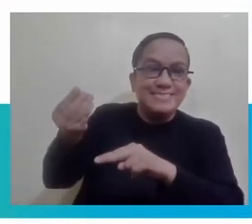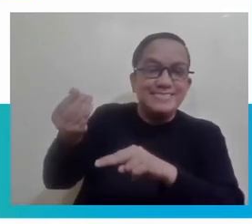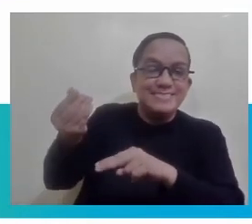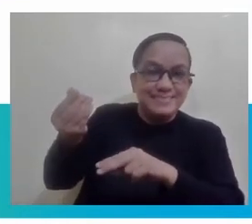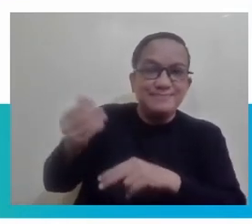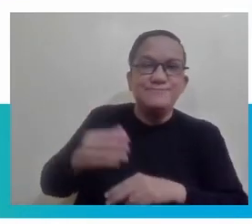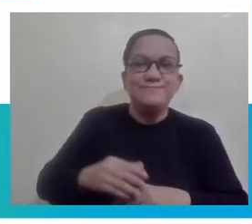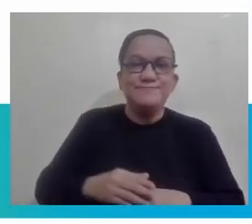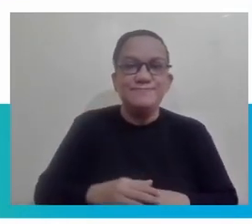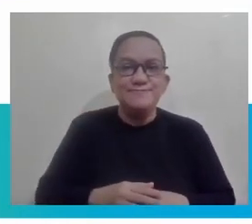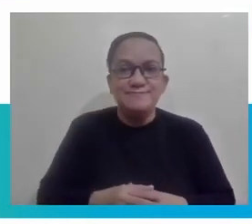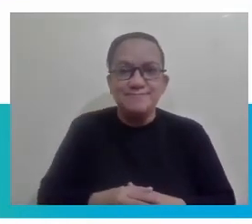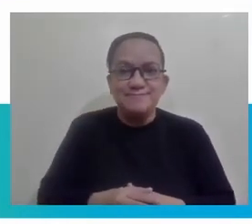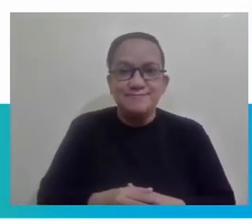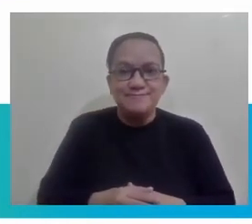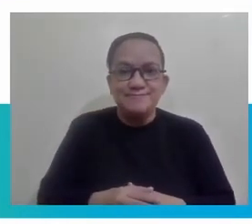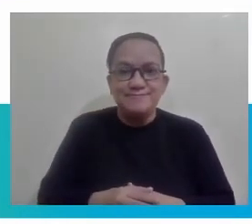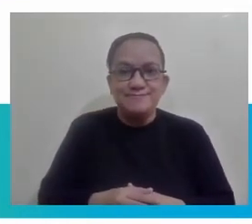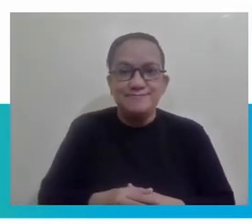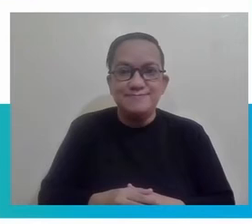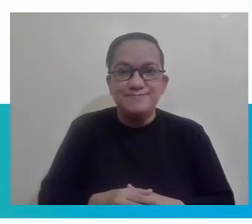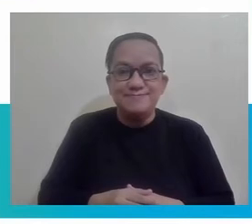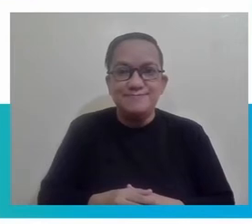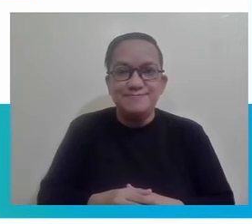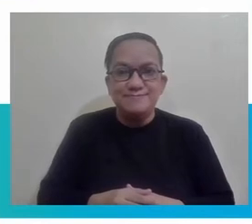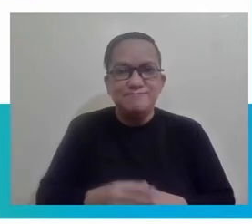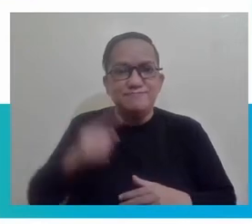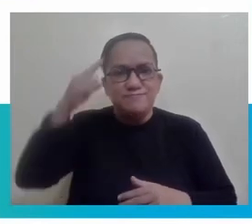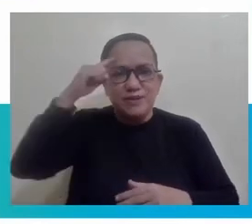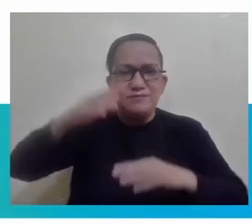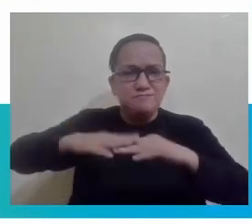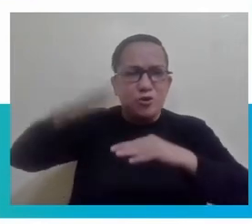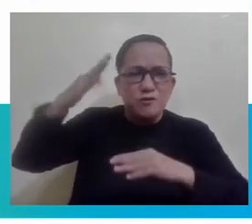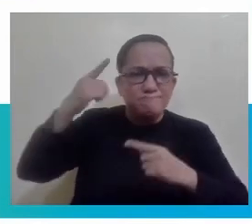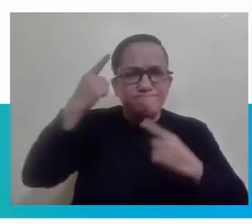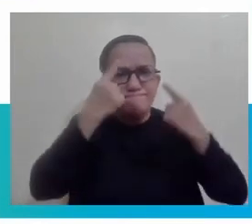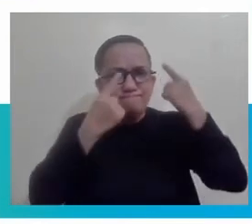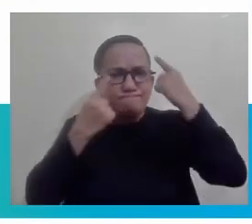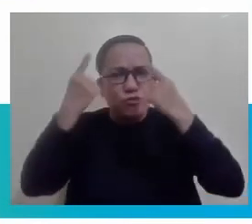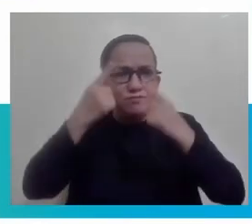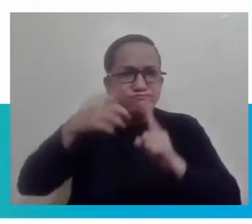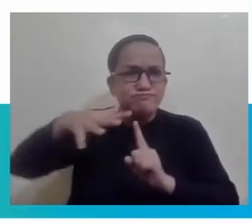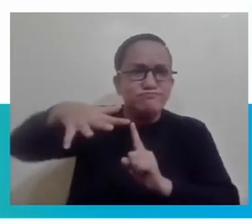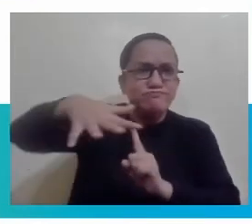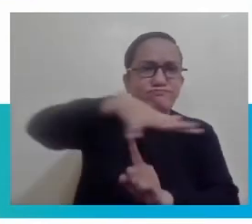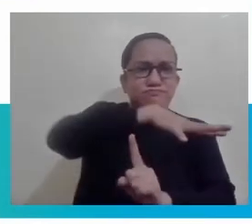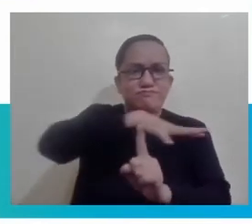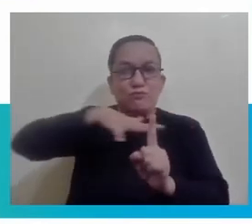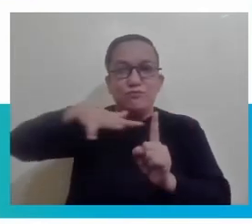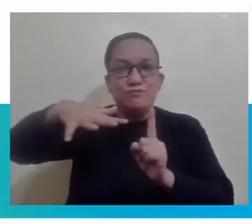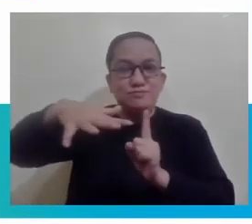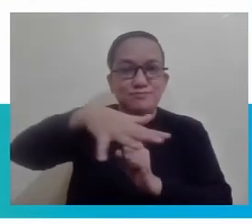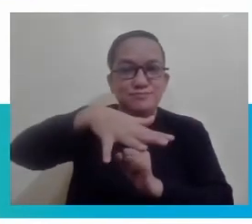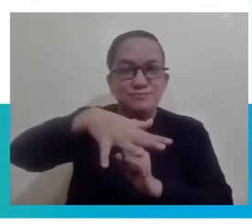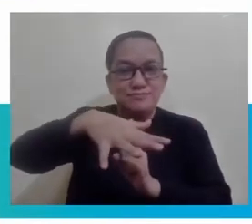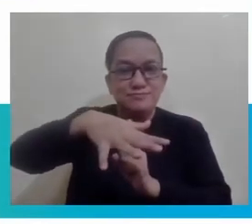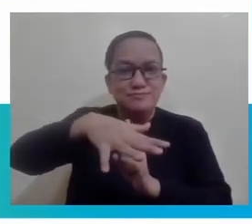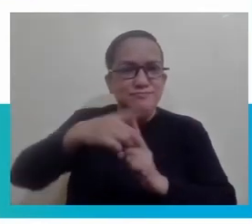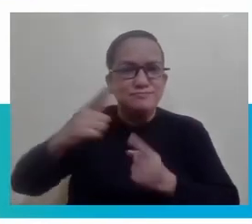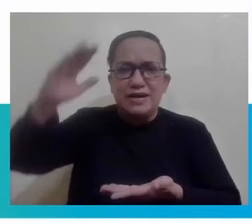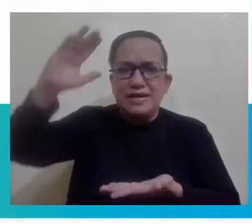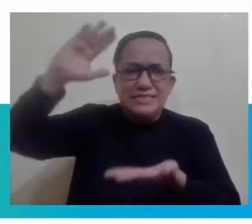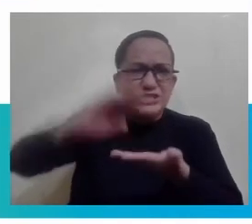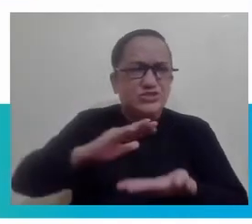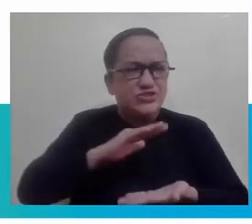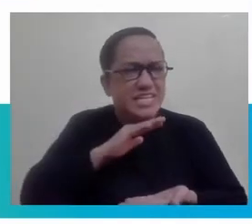back greener across the blue economy. Attention might also be given to the waste and plastic impact of the COVID-19